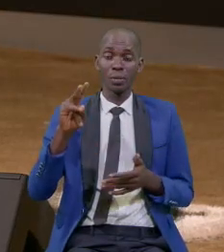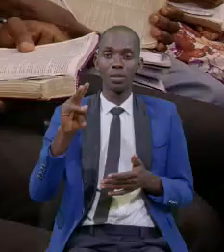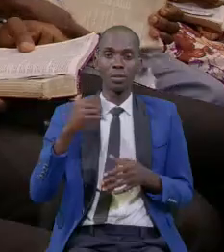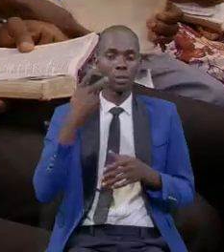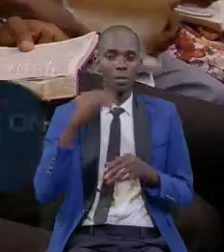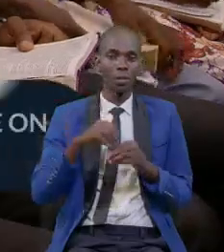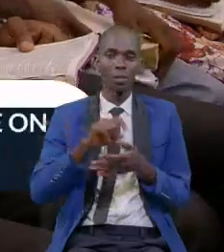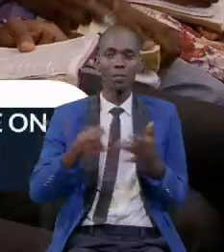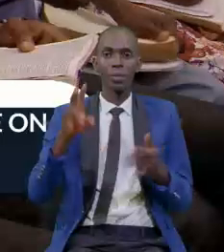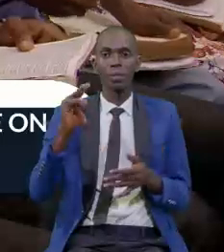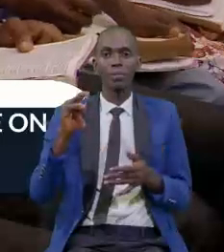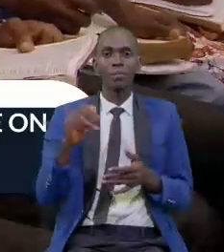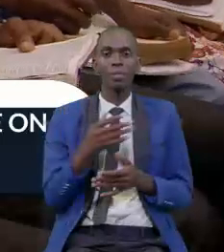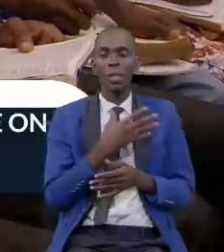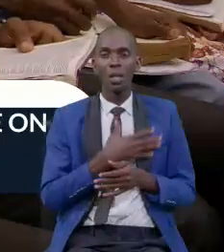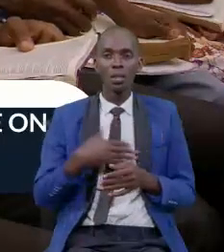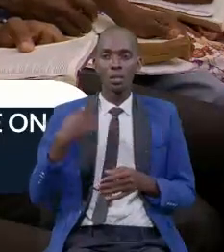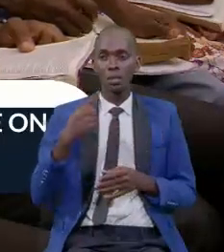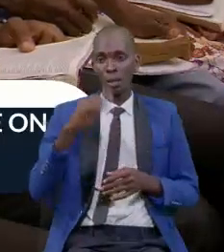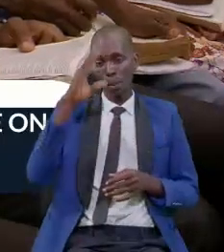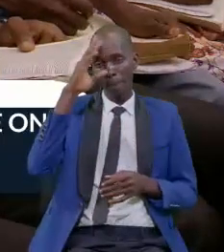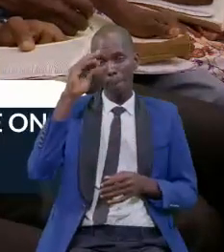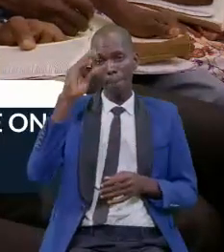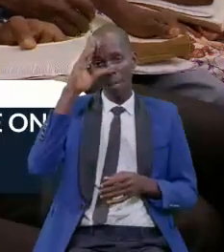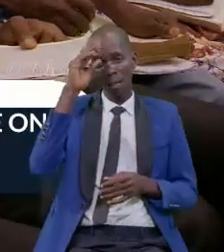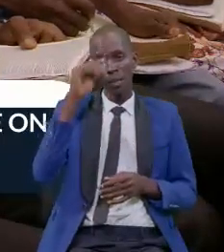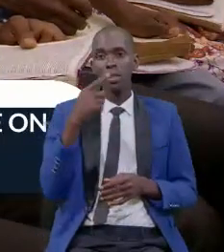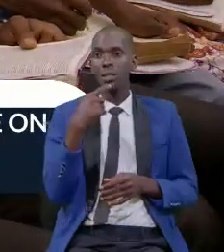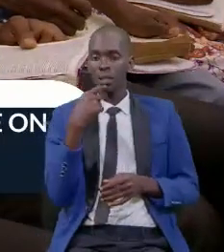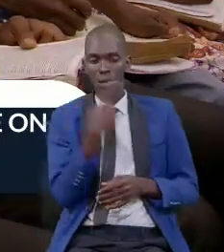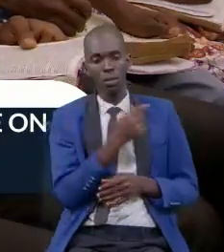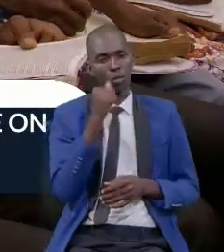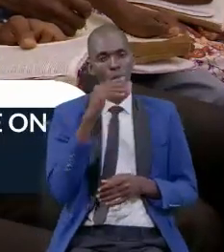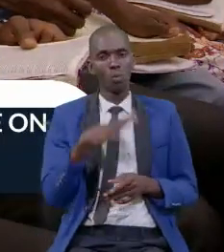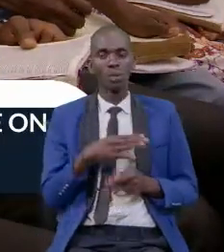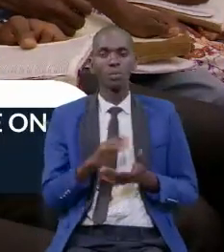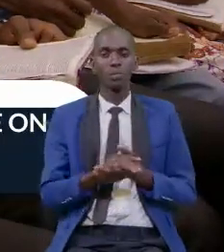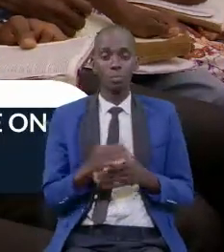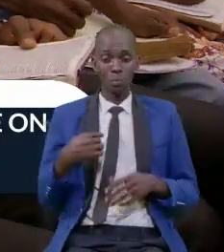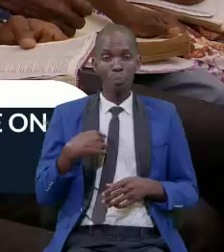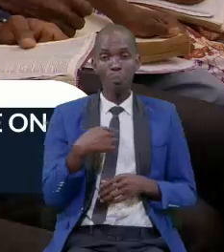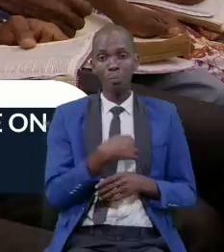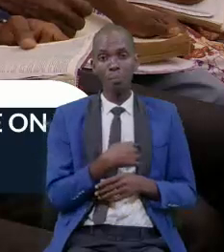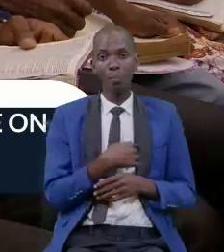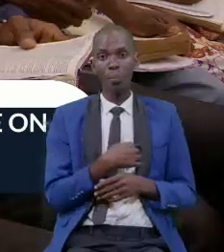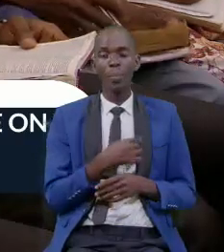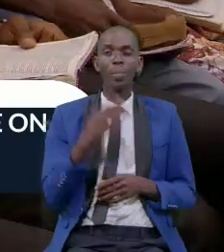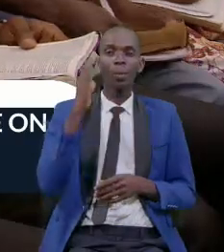17, and the man said unto her, we will